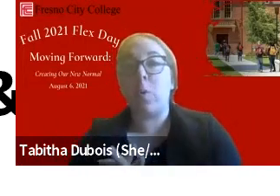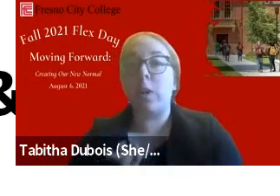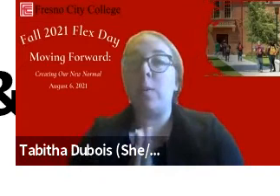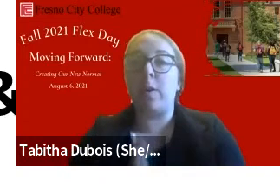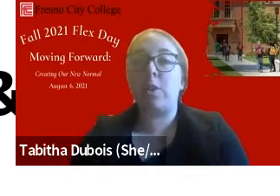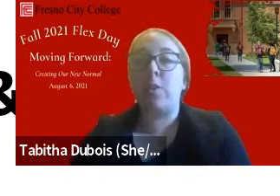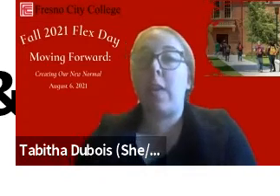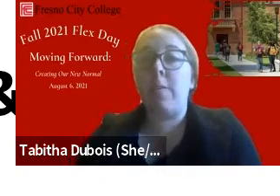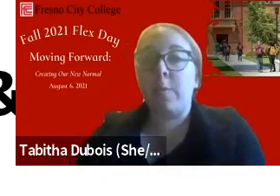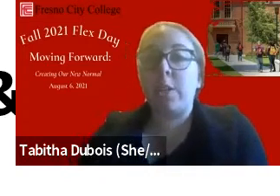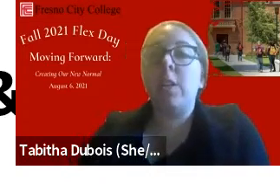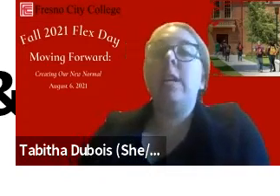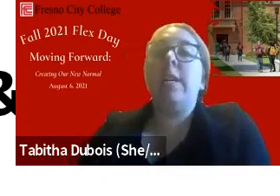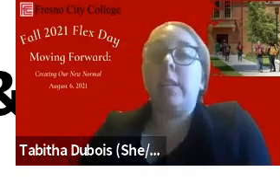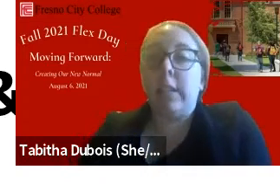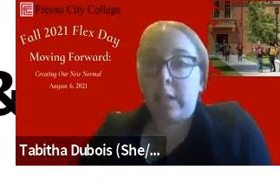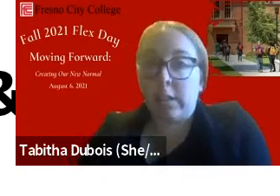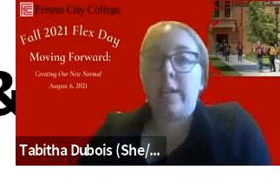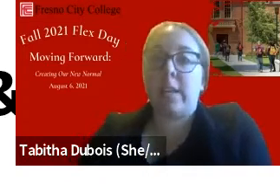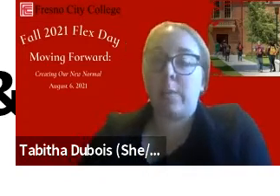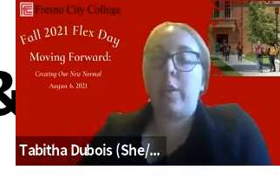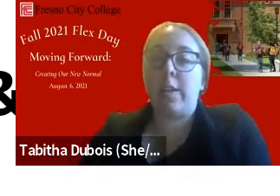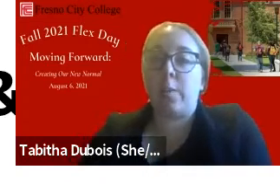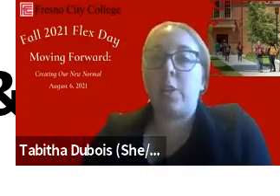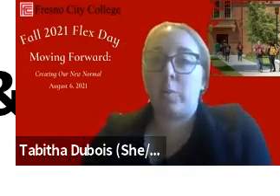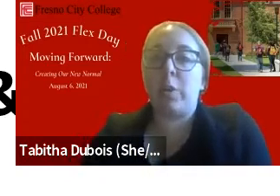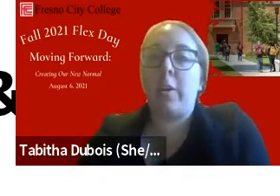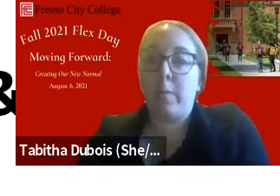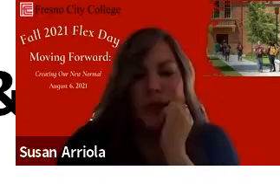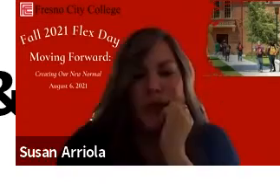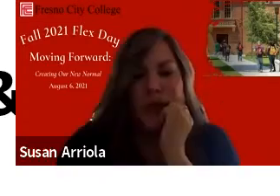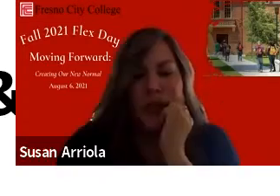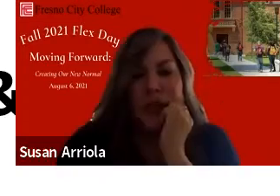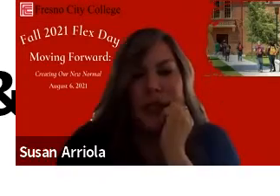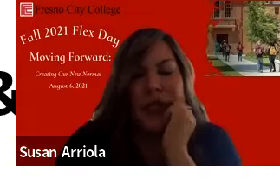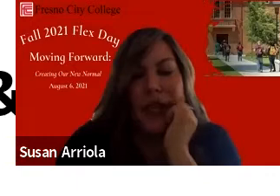if it's recorded. We want to make sure that information is clearly accessible and has the right interpreter